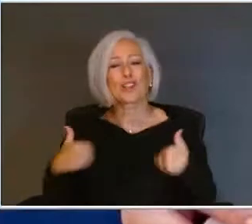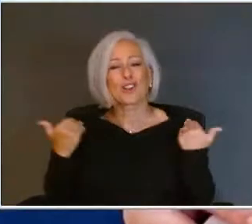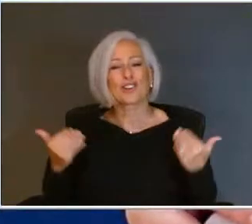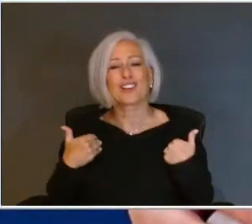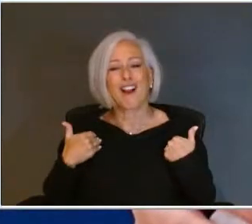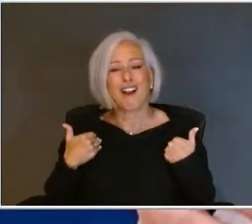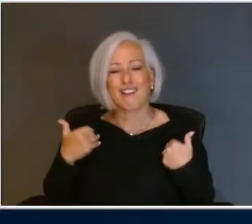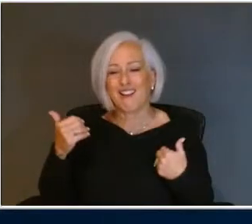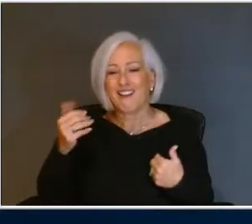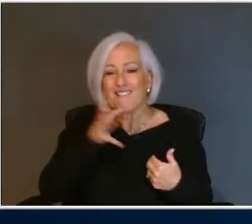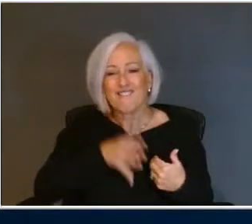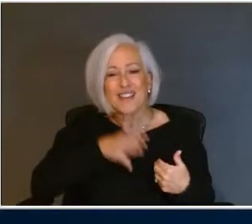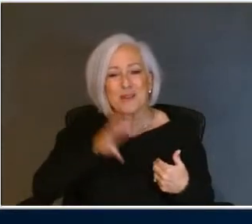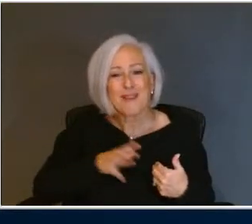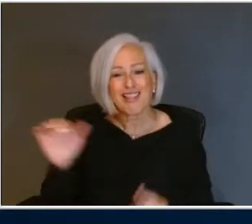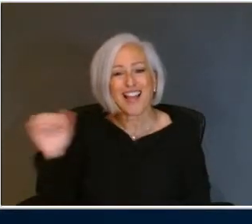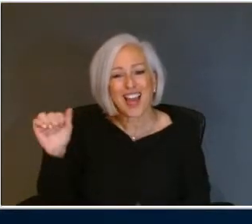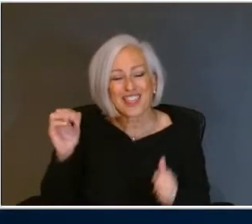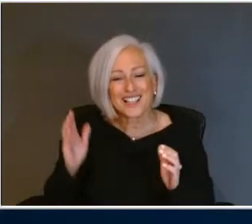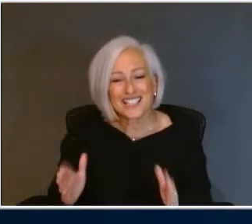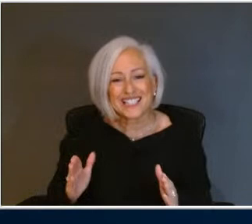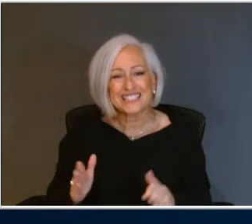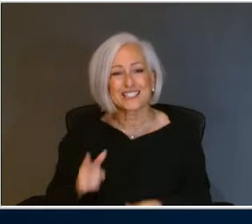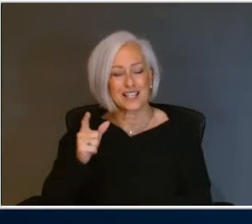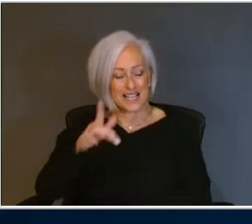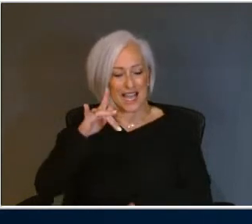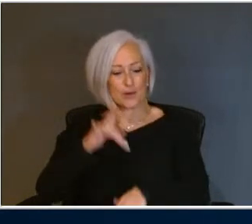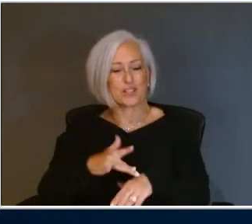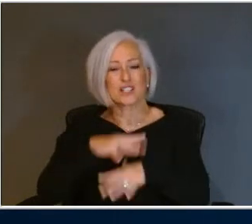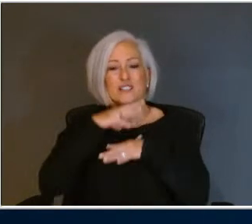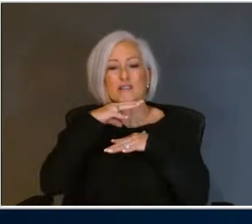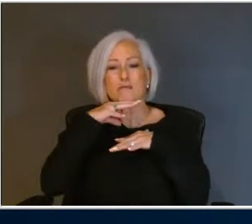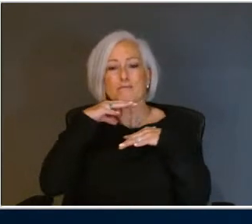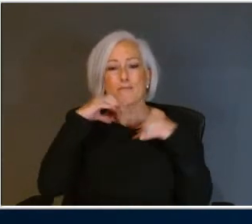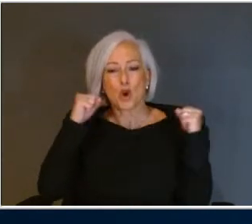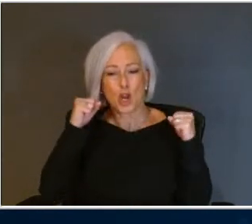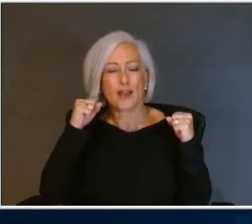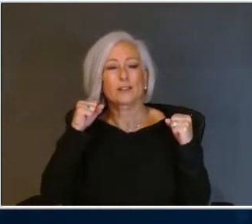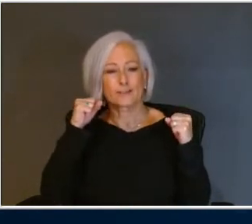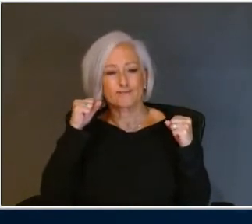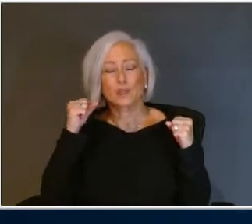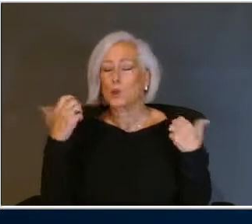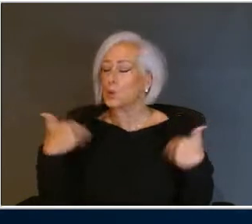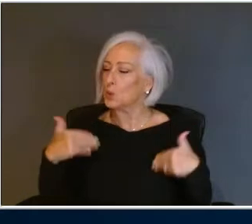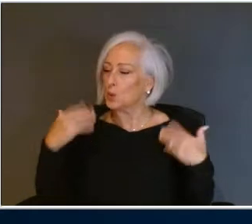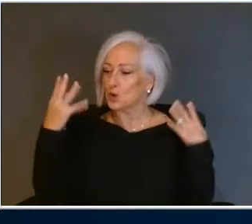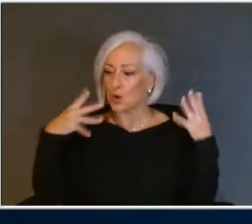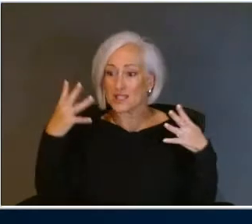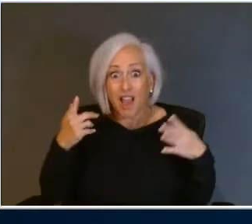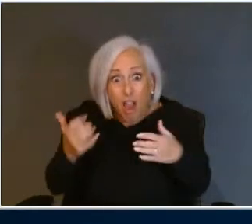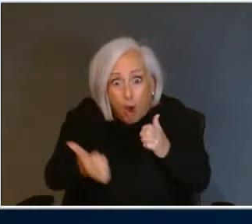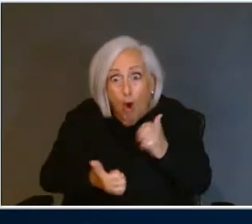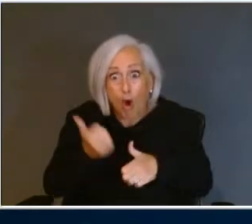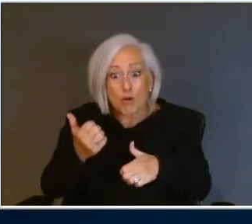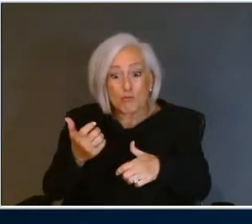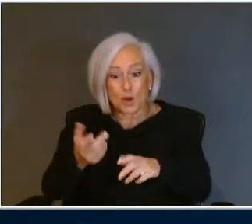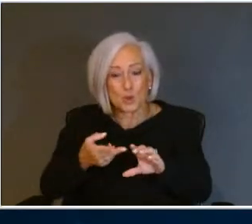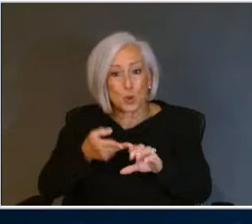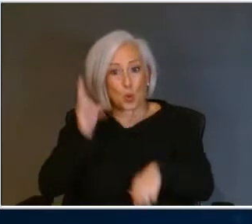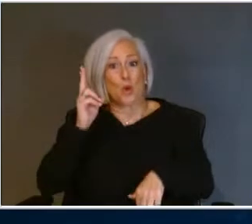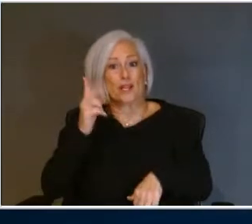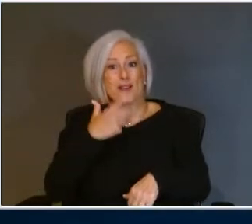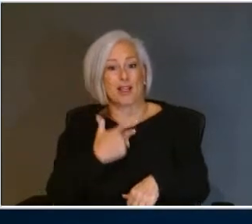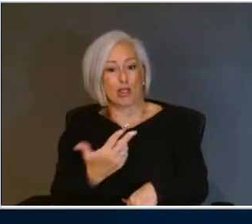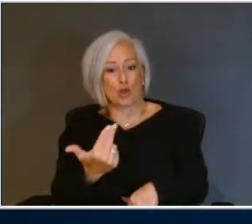athletes. Also, like we touched on burnout, it's crazy. I almost quit volleyball when I was 13 years old because I had a coach that